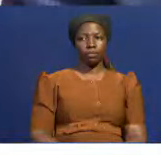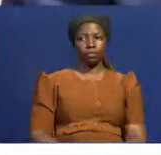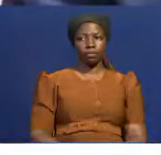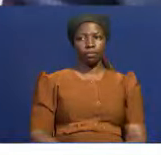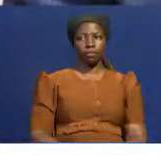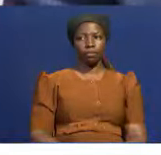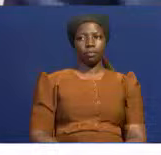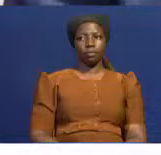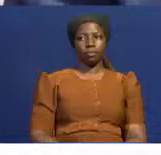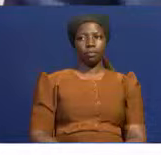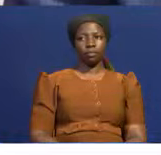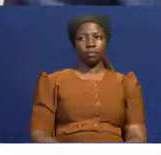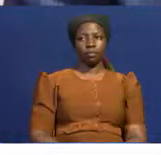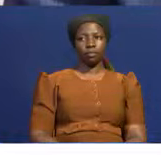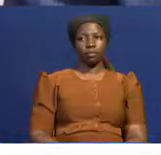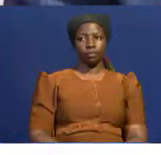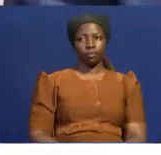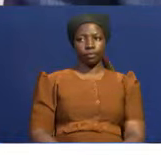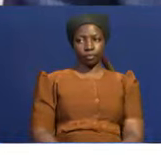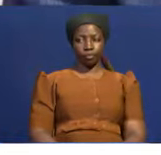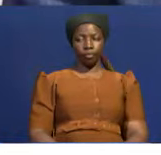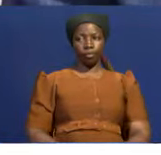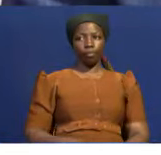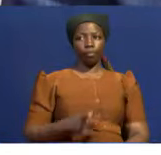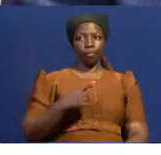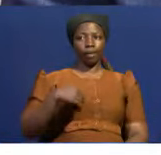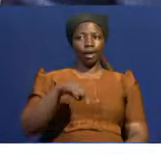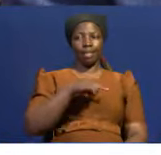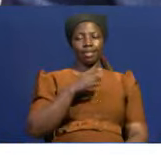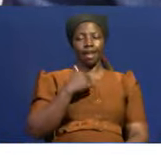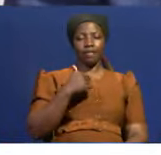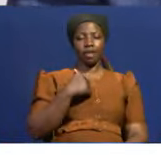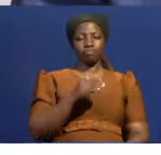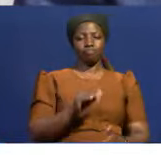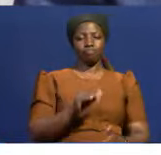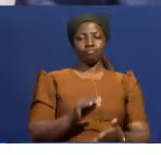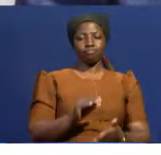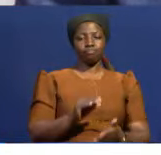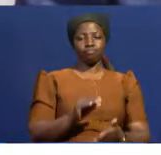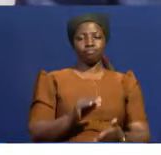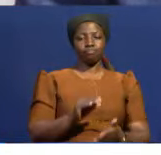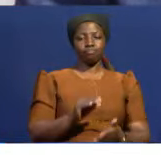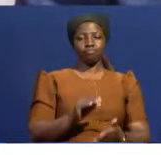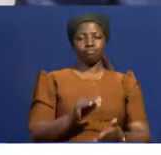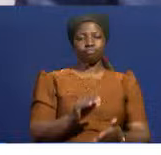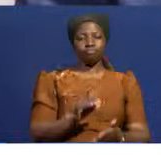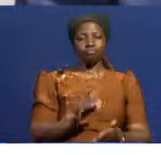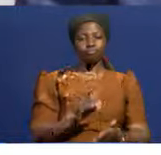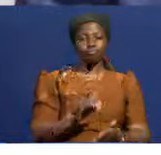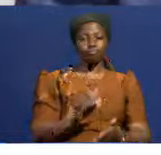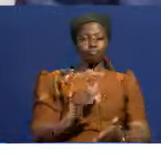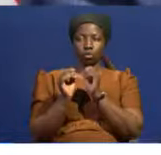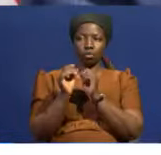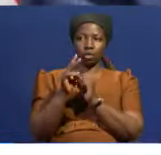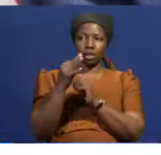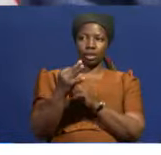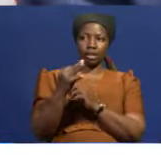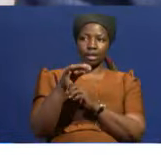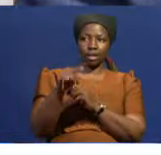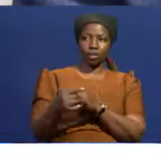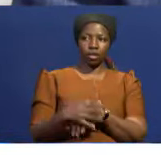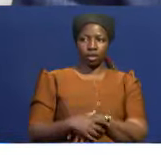We have distributed to 23,000 schools a total buckets to